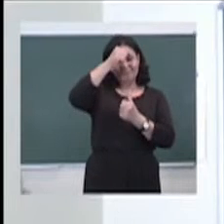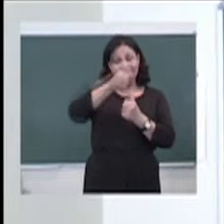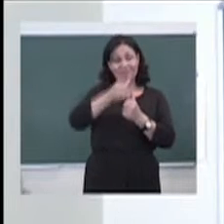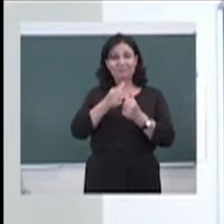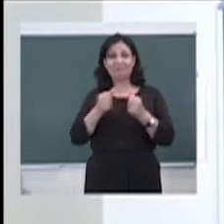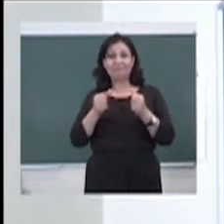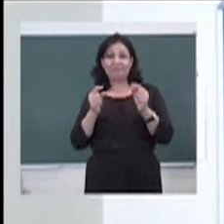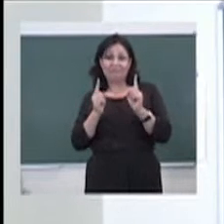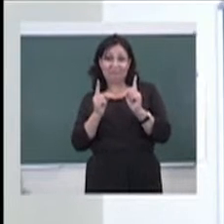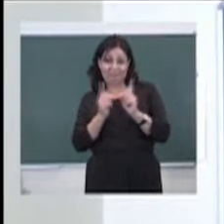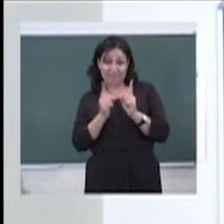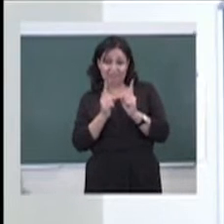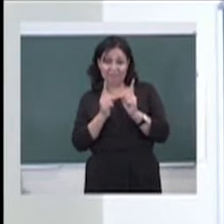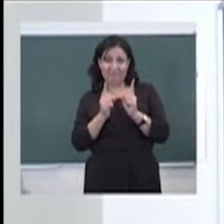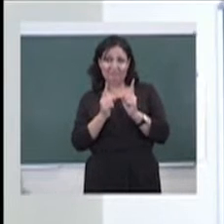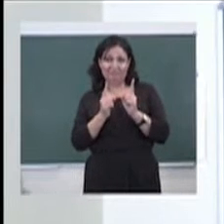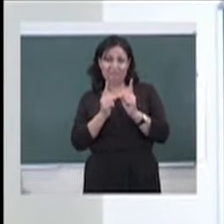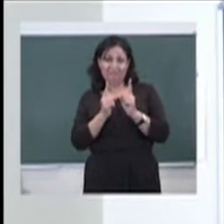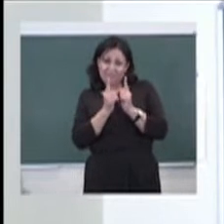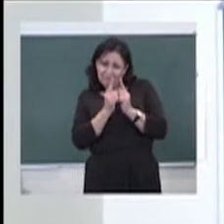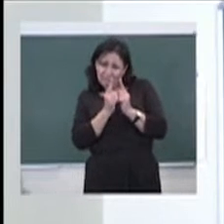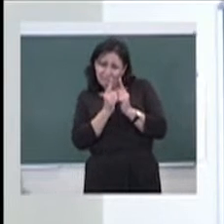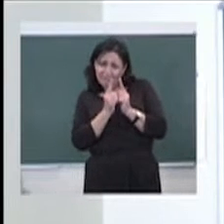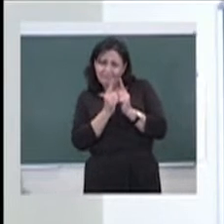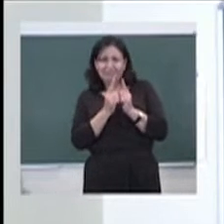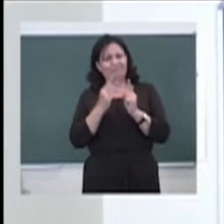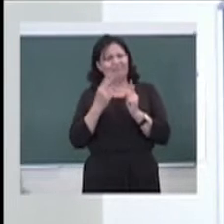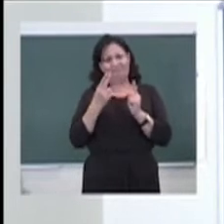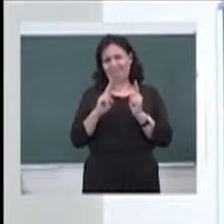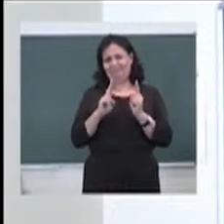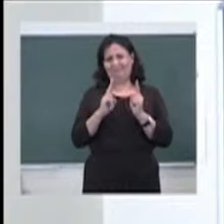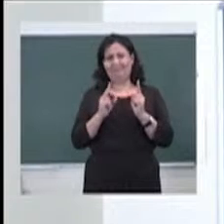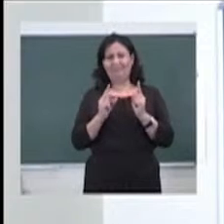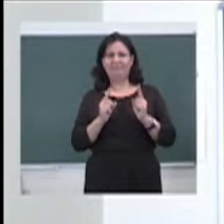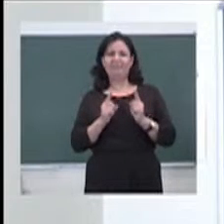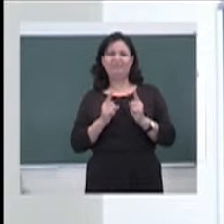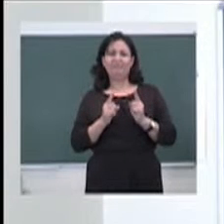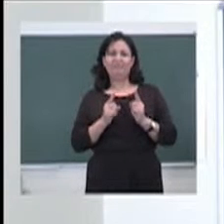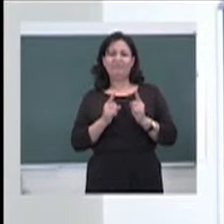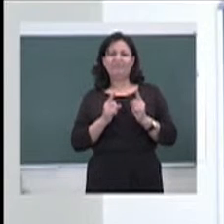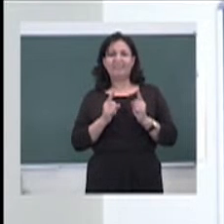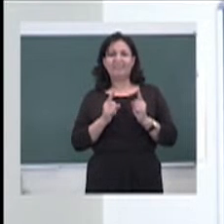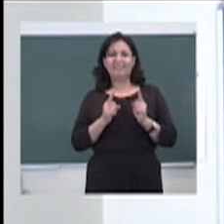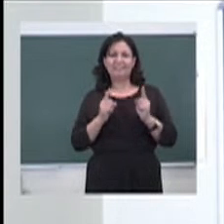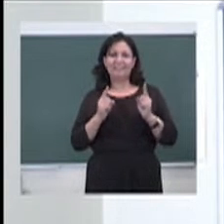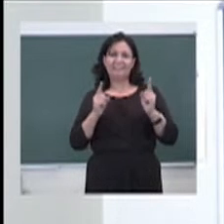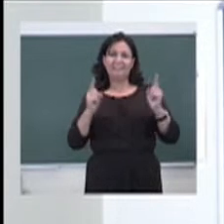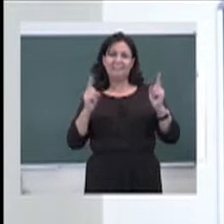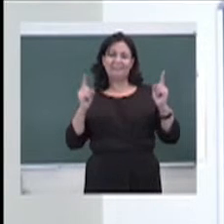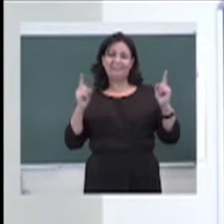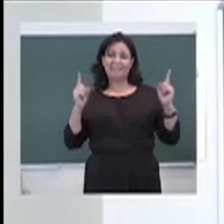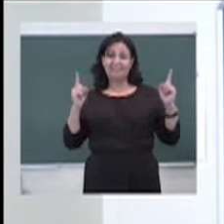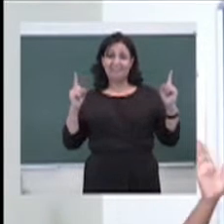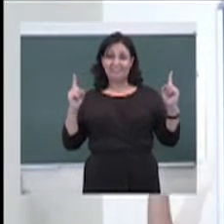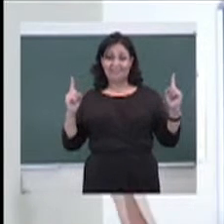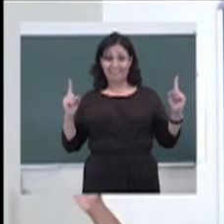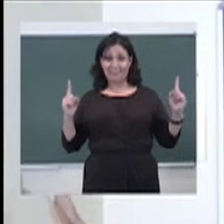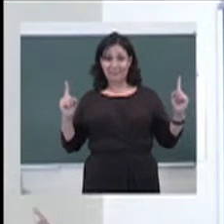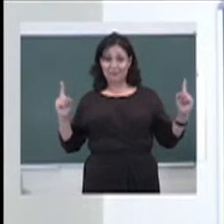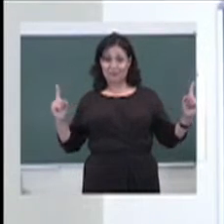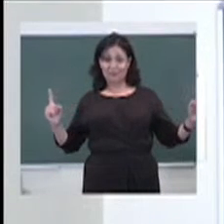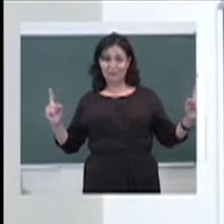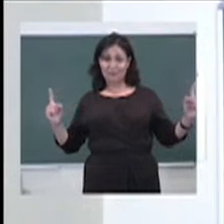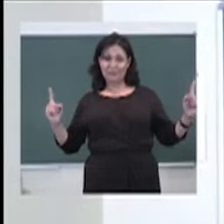distancing. And how we practice good social distancing is to check if we are touching the next person. So